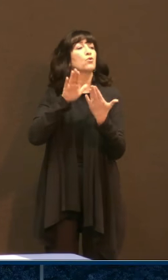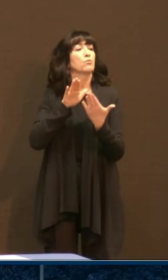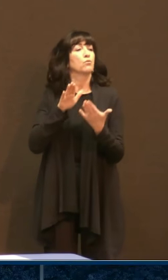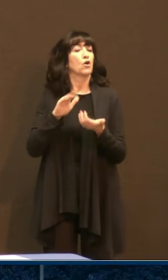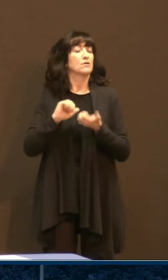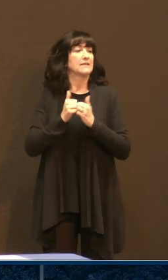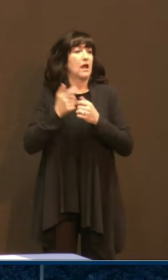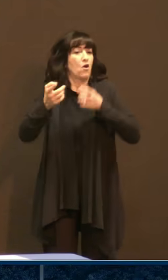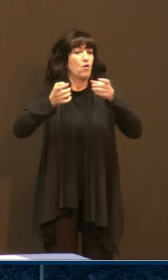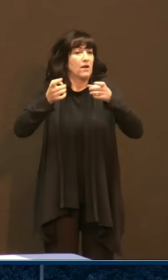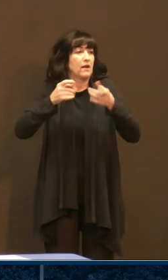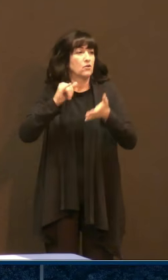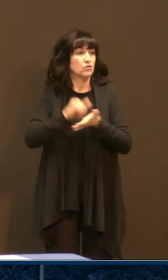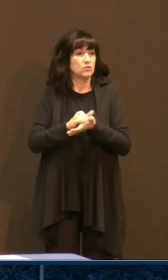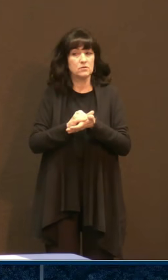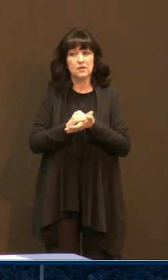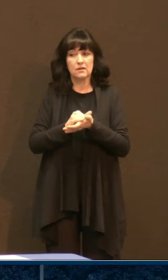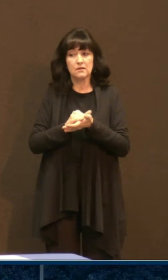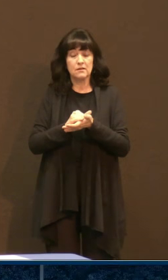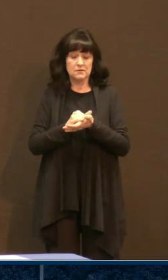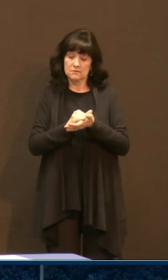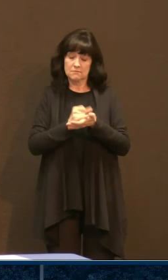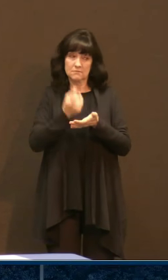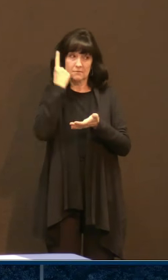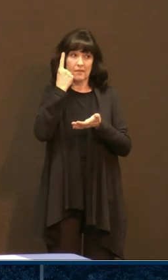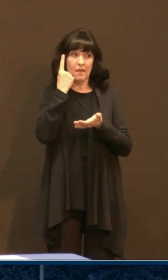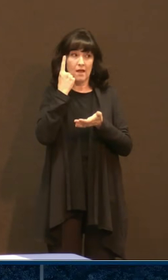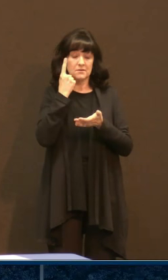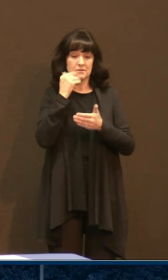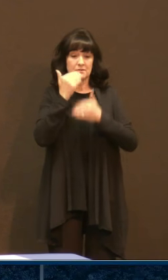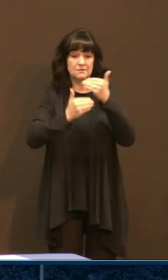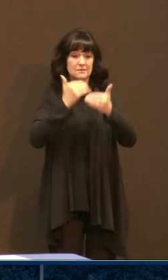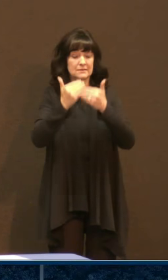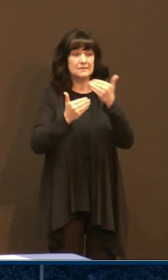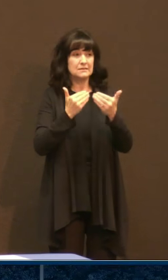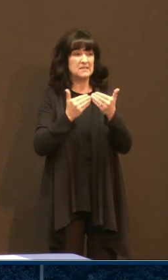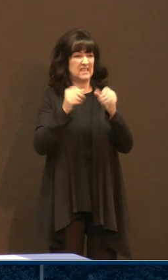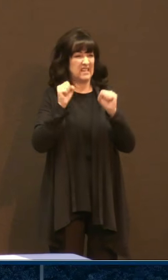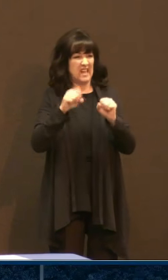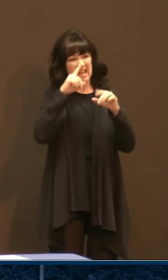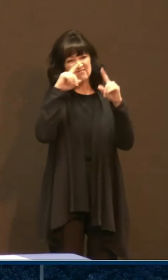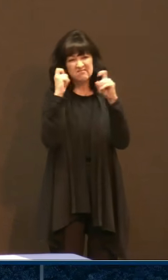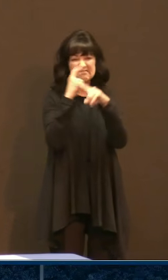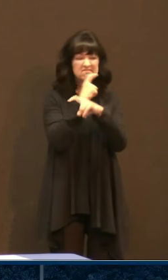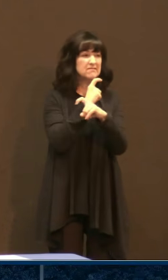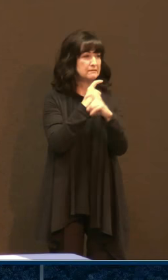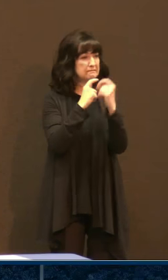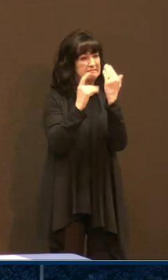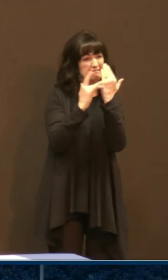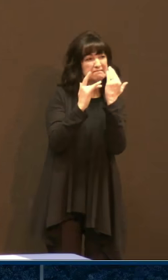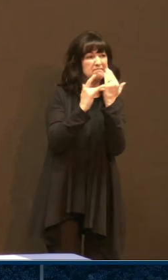Rattay gets real technical real fast in terms of these antibodies and what's present and what's not, and